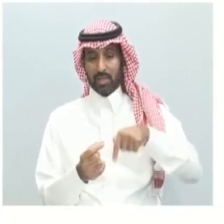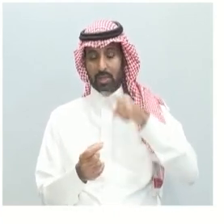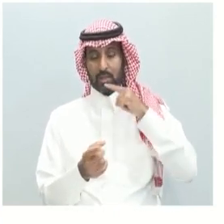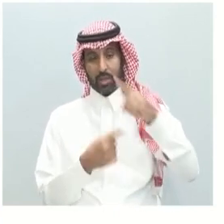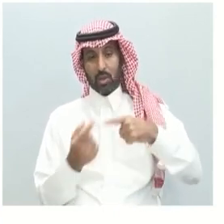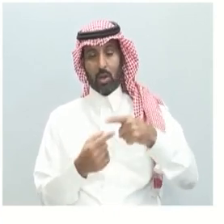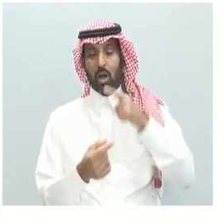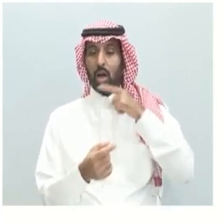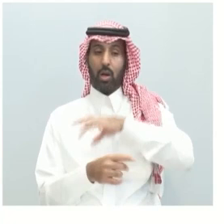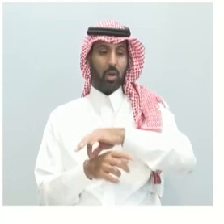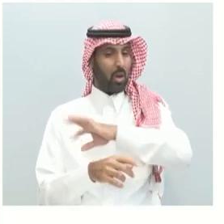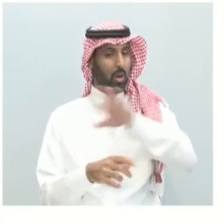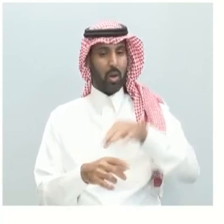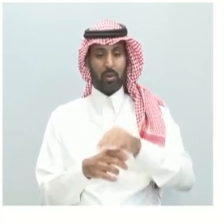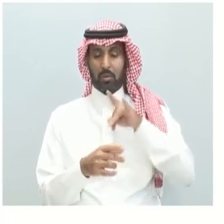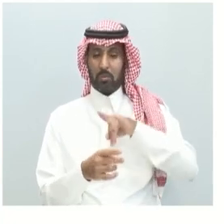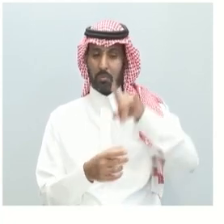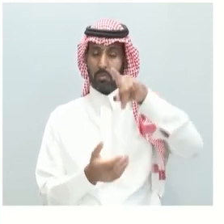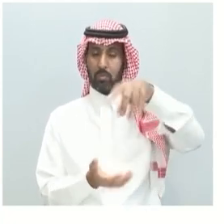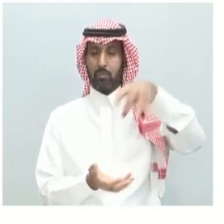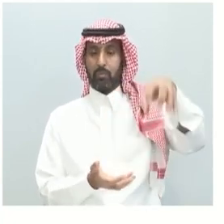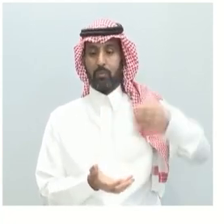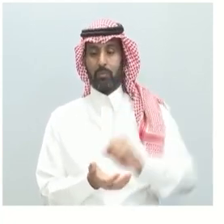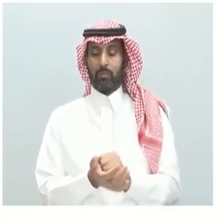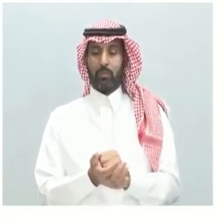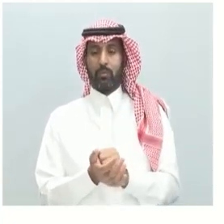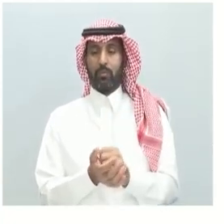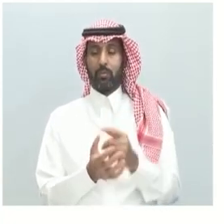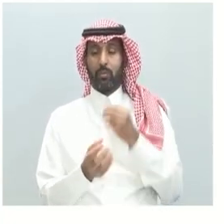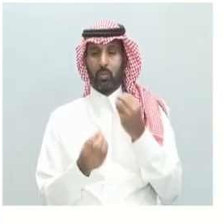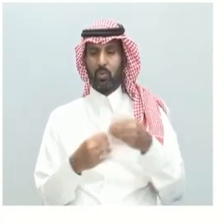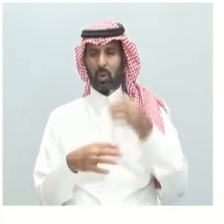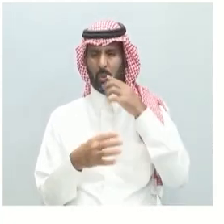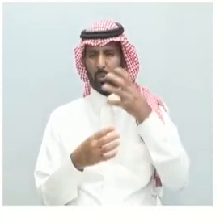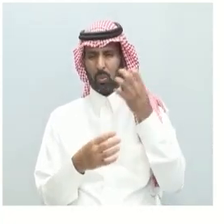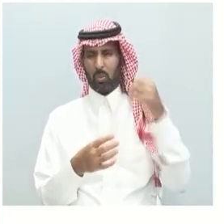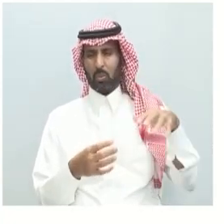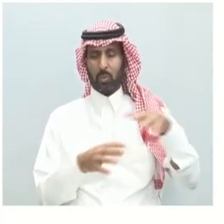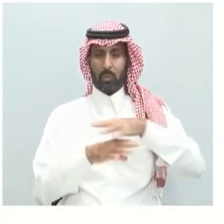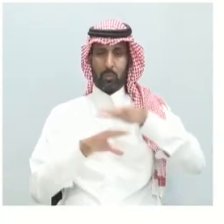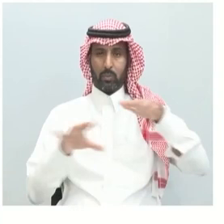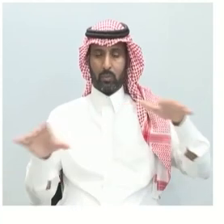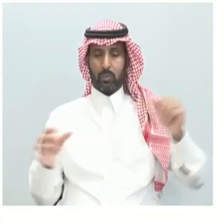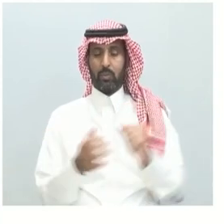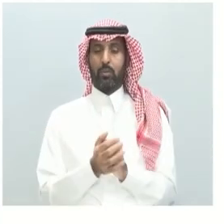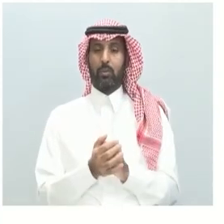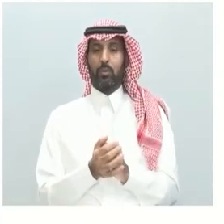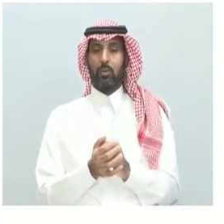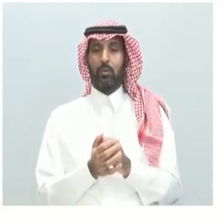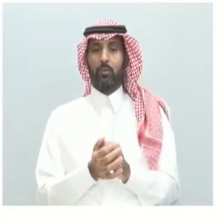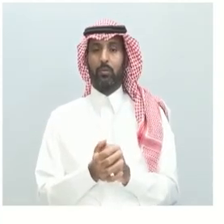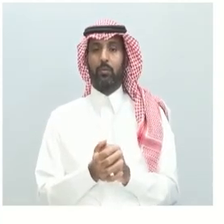days. This increases a person's carbon footprint on quite a massive scale. So flying is